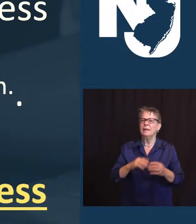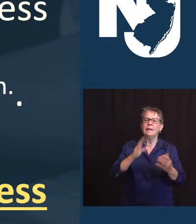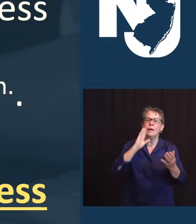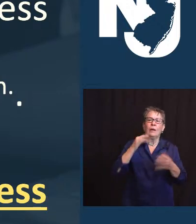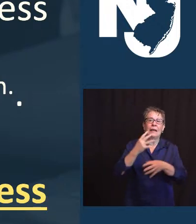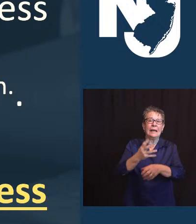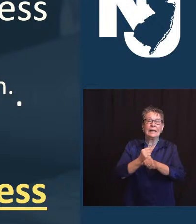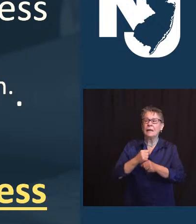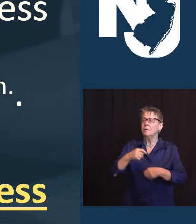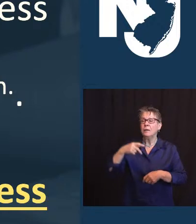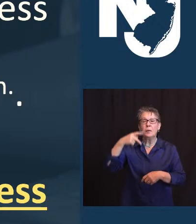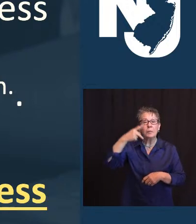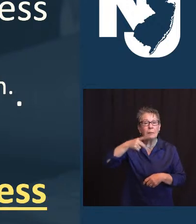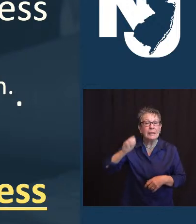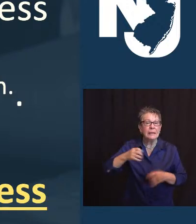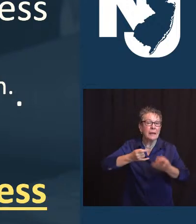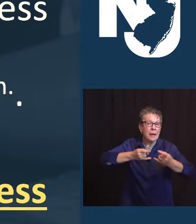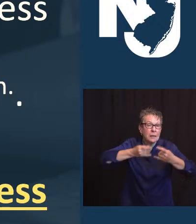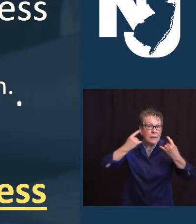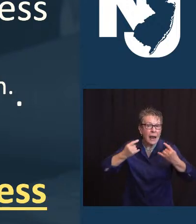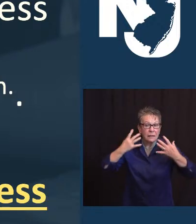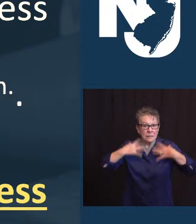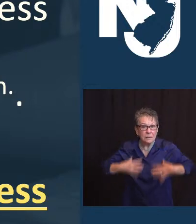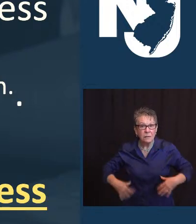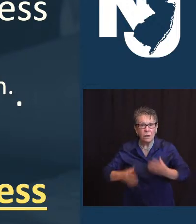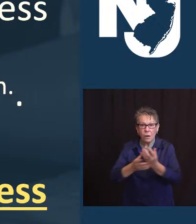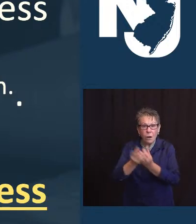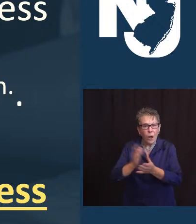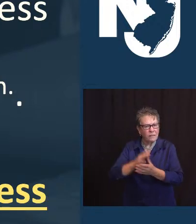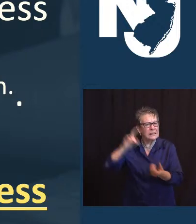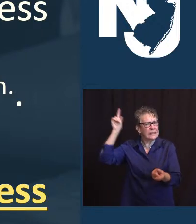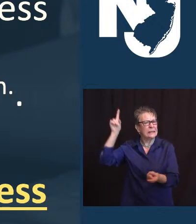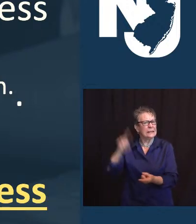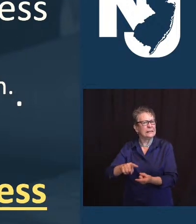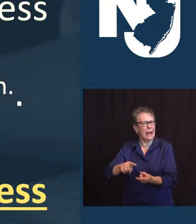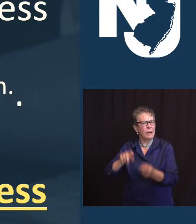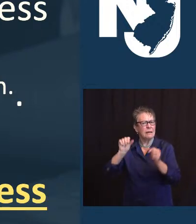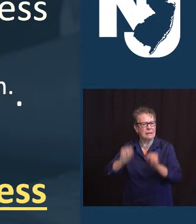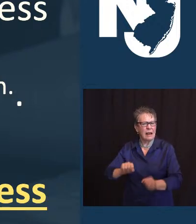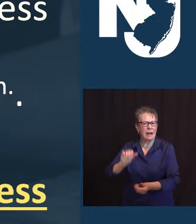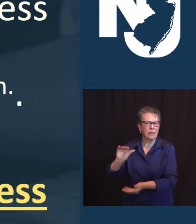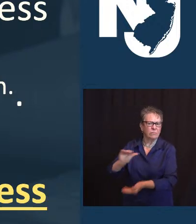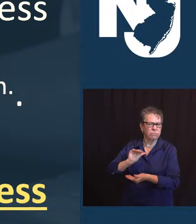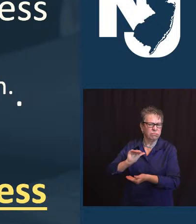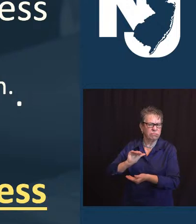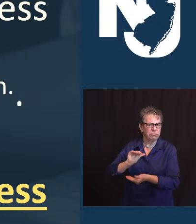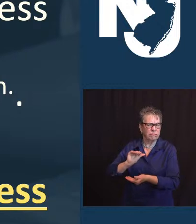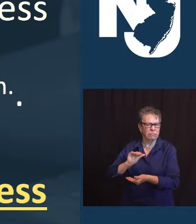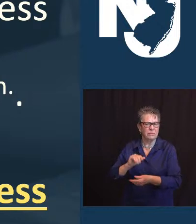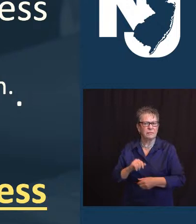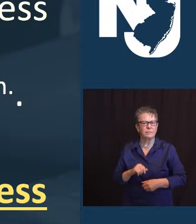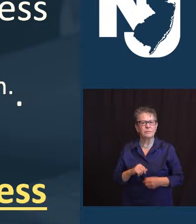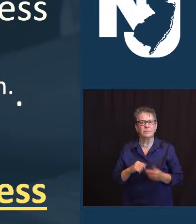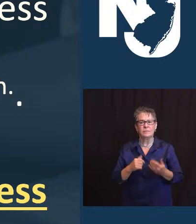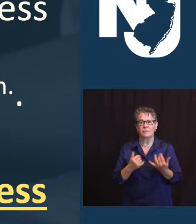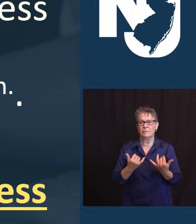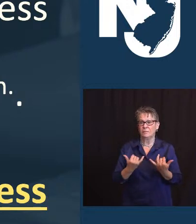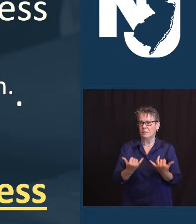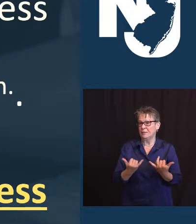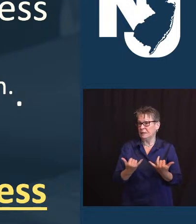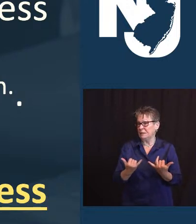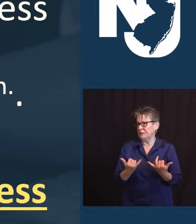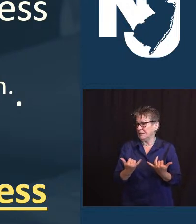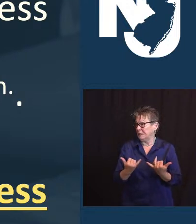10,000 small businesses have collectively saved more than $9 million, and I encourage every small business owner to visit